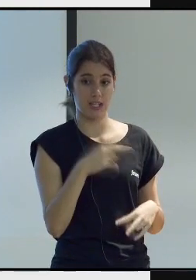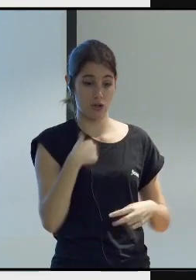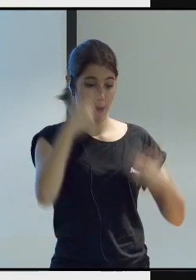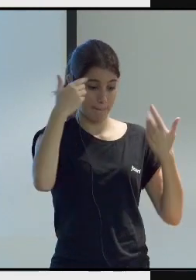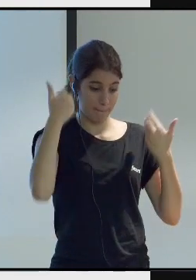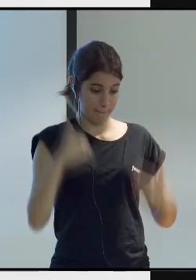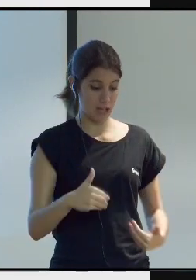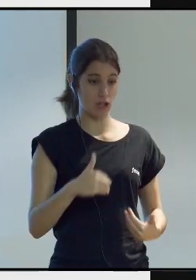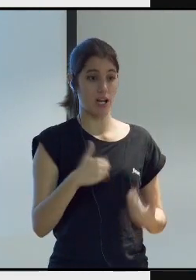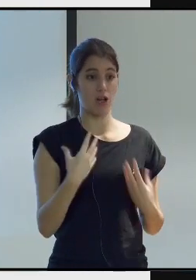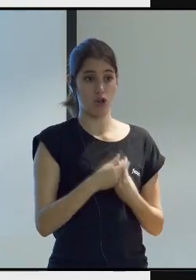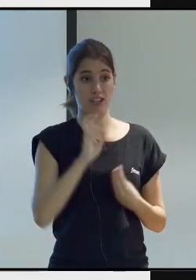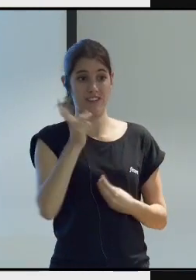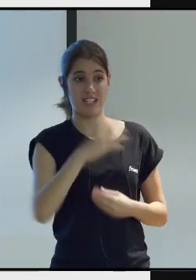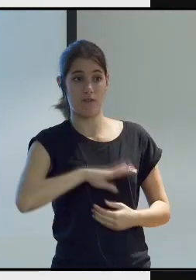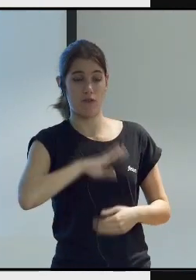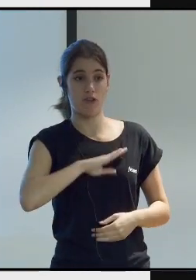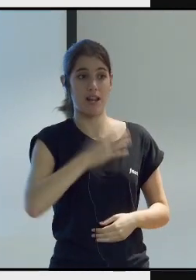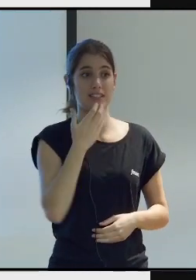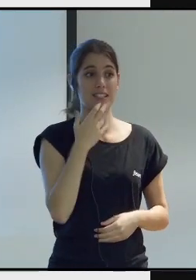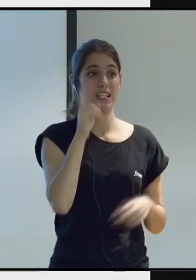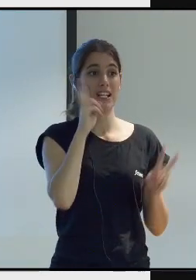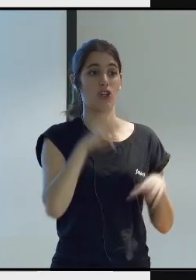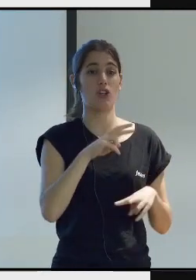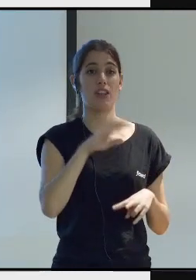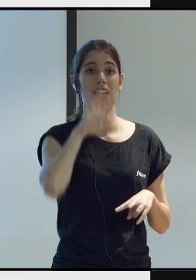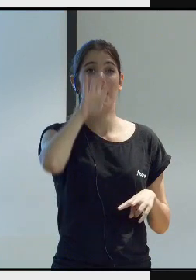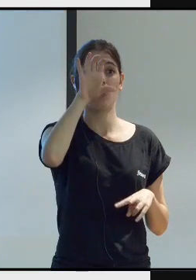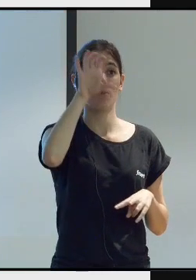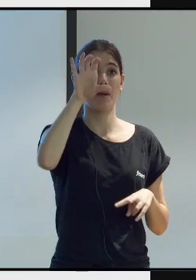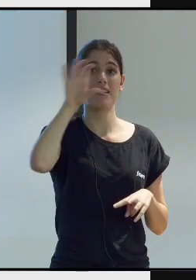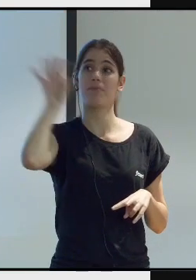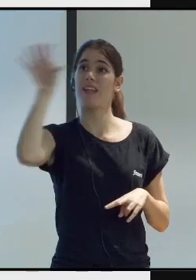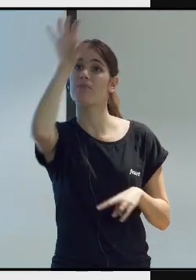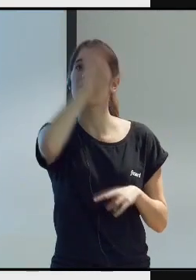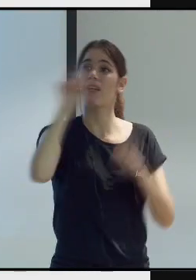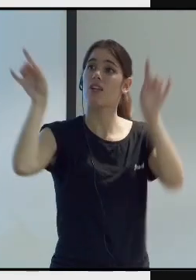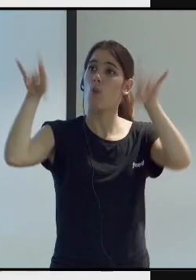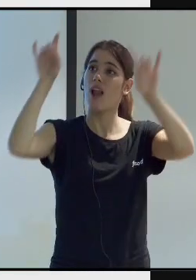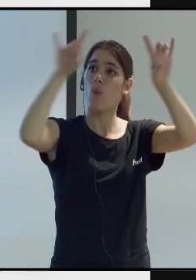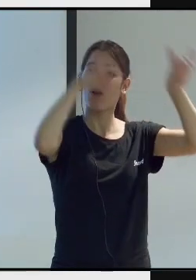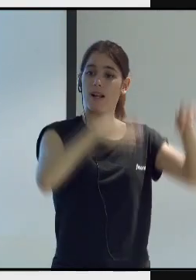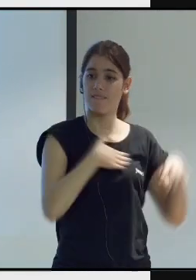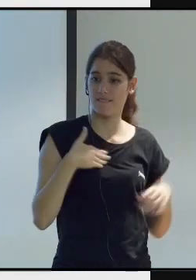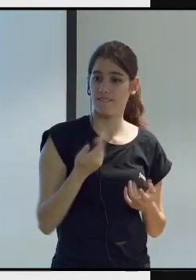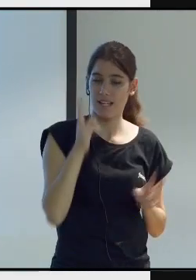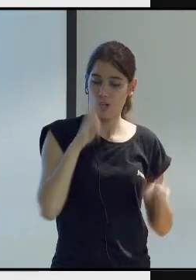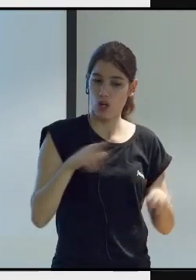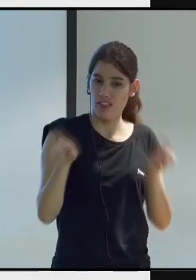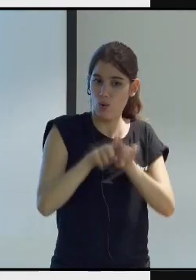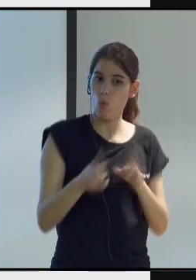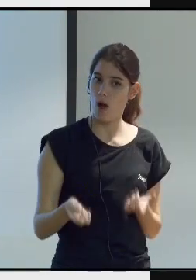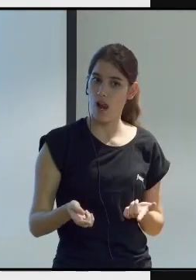disability, that you can, wherever you go to Europe, just like the other citizens, that you are recognized as a person with disability and that you